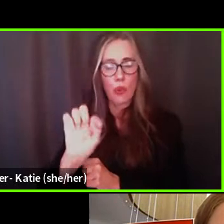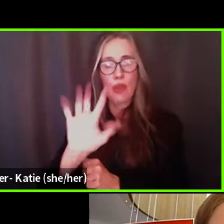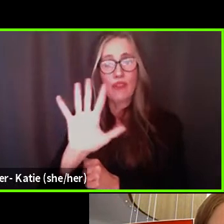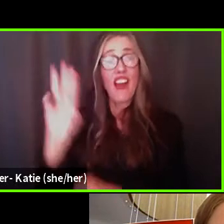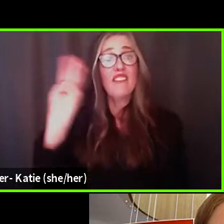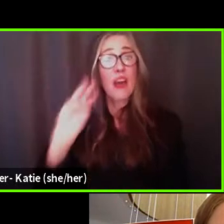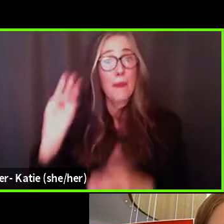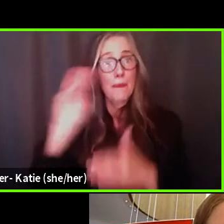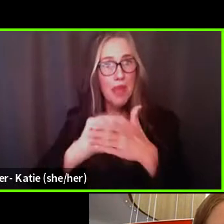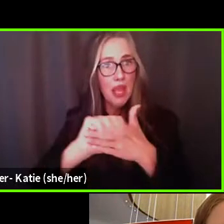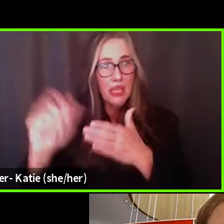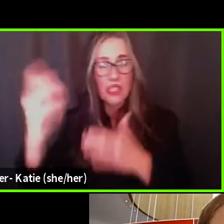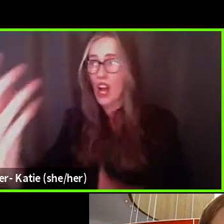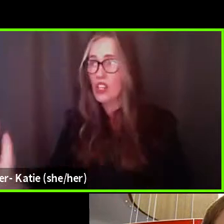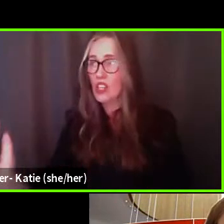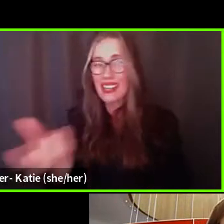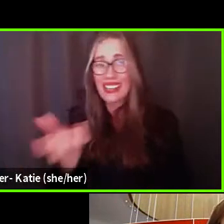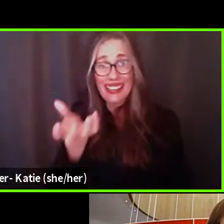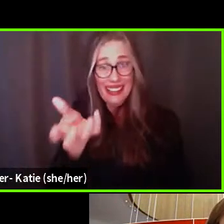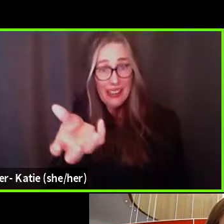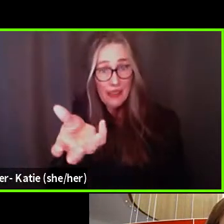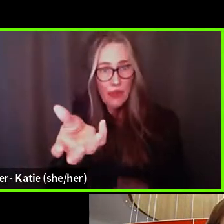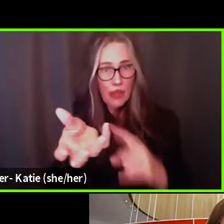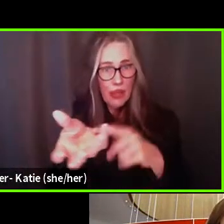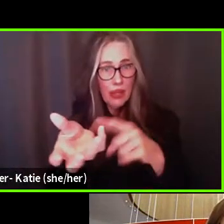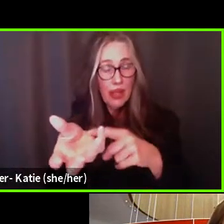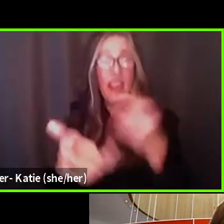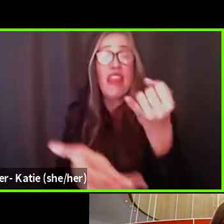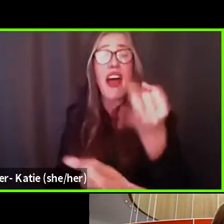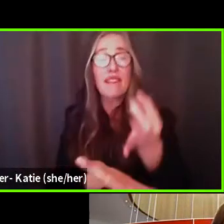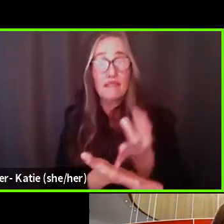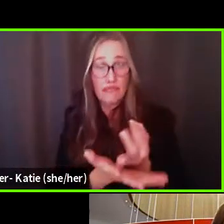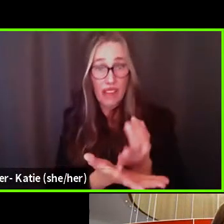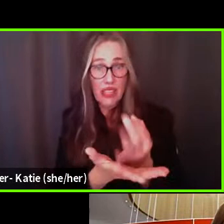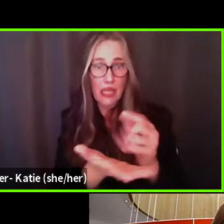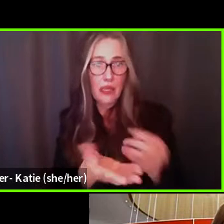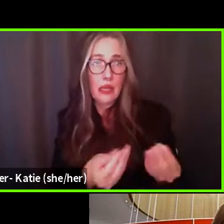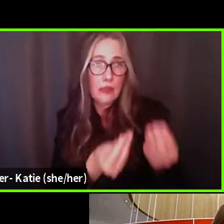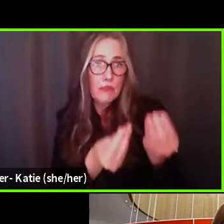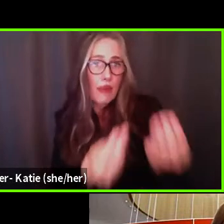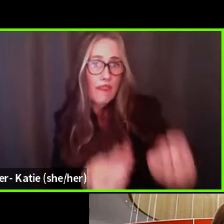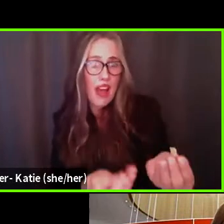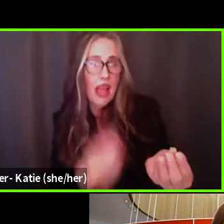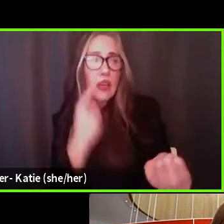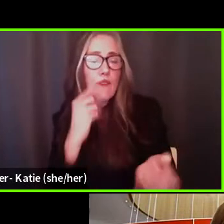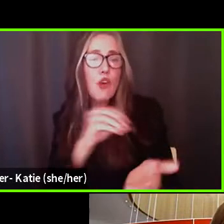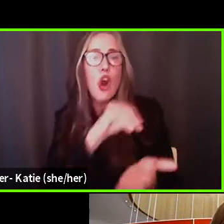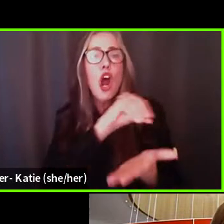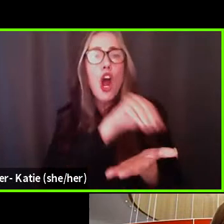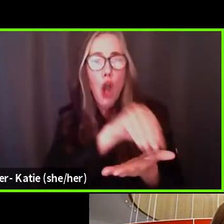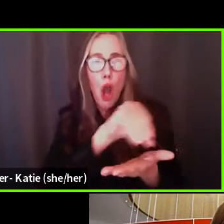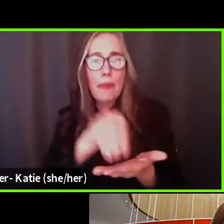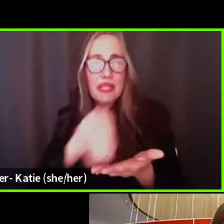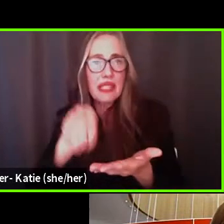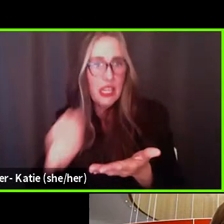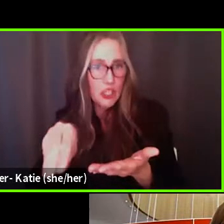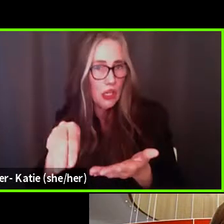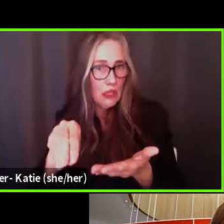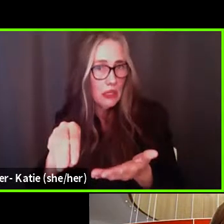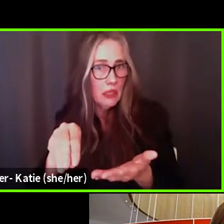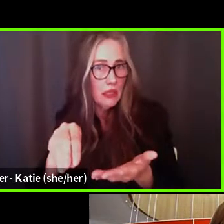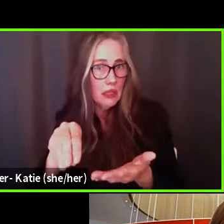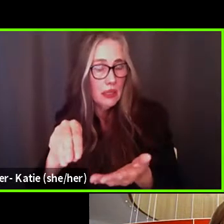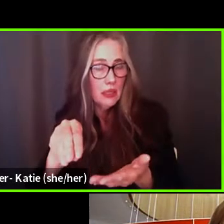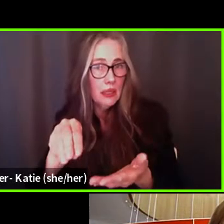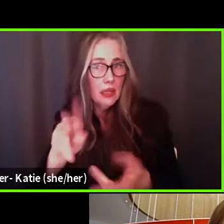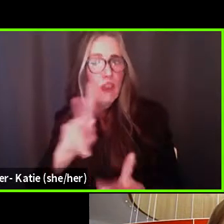in order to ensure that we have the funding to provide compensation the reparations so um that we